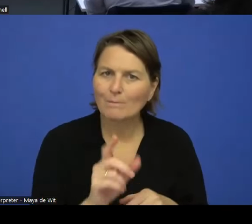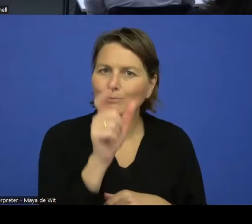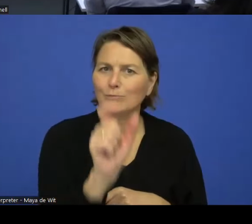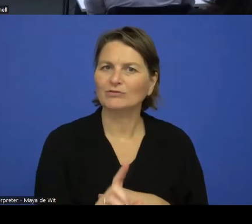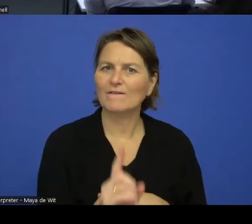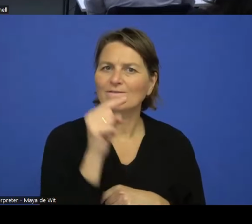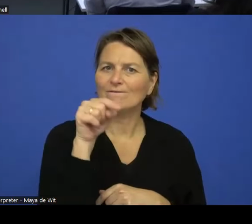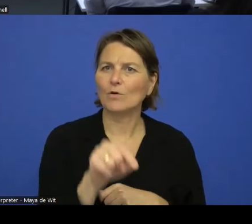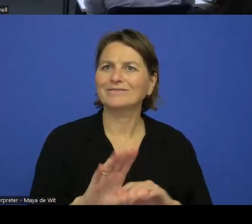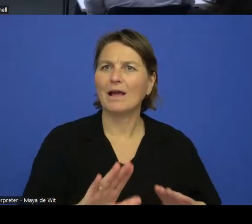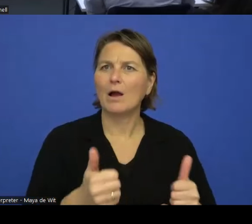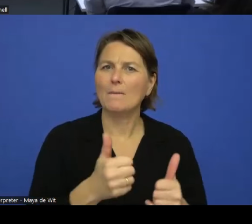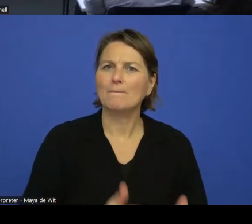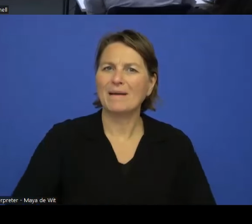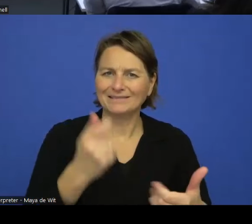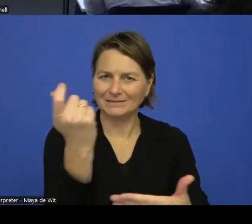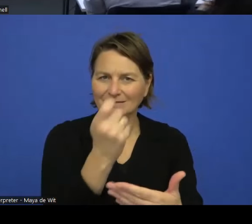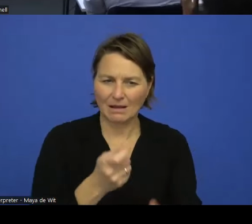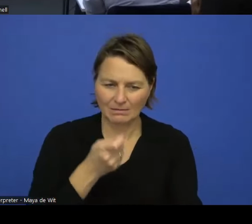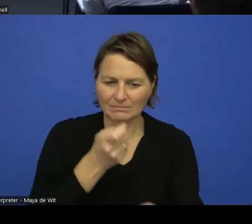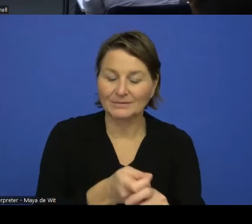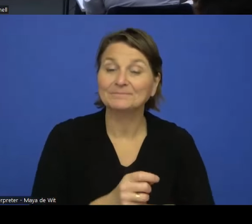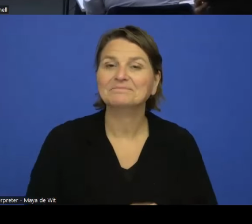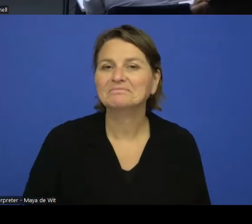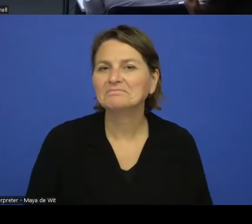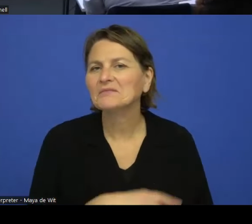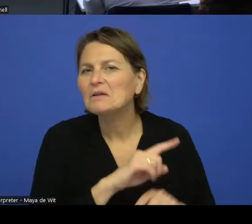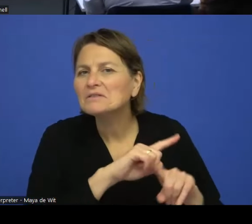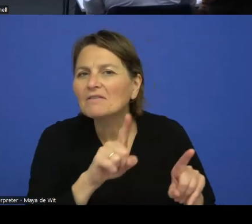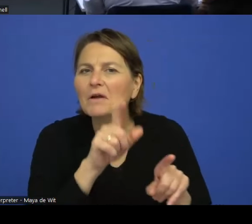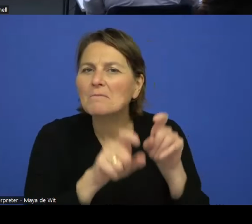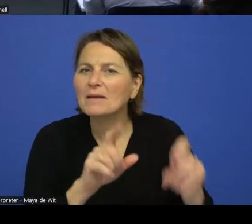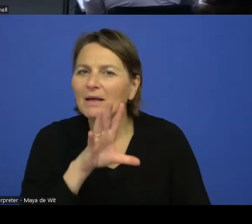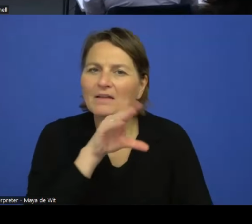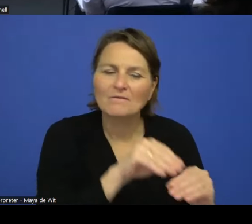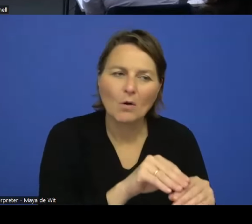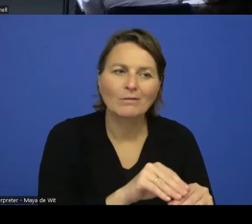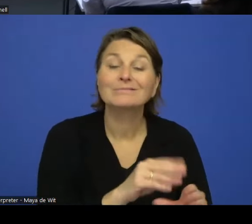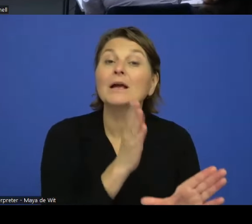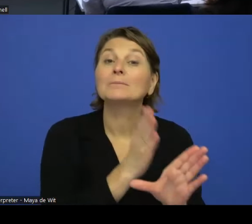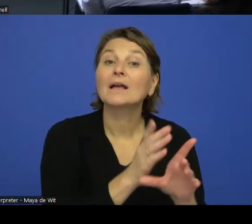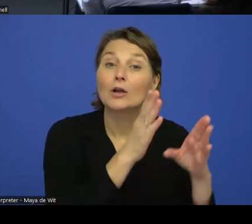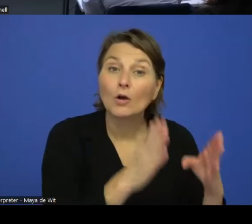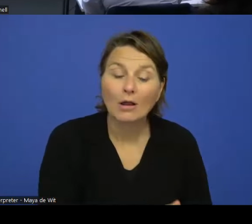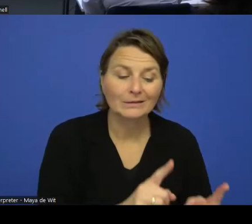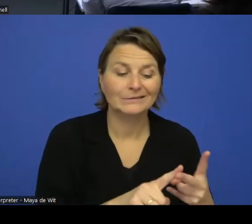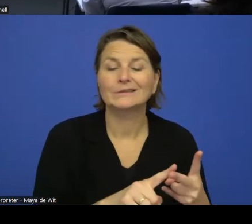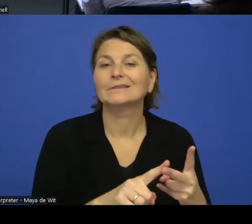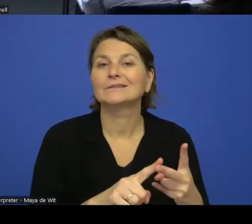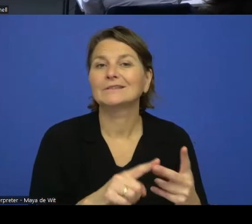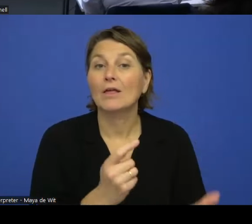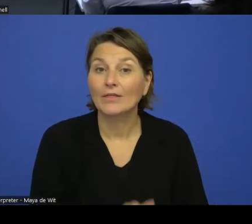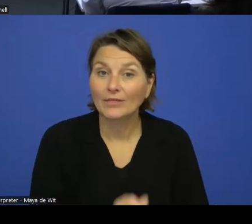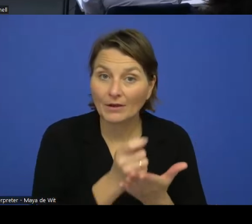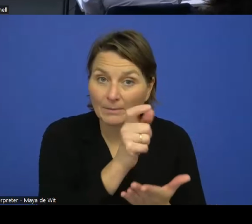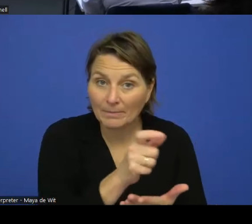lot of working with clinicians, therapists, psychologists, all of whom provided a lot of technical expertise